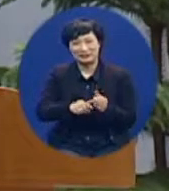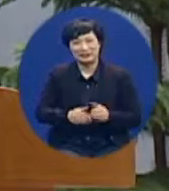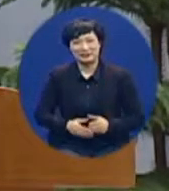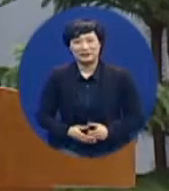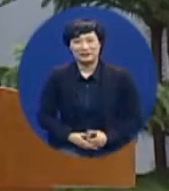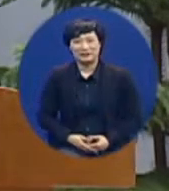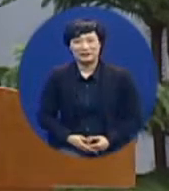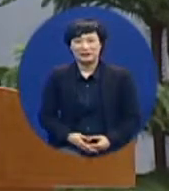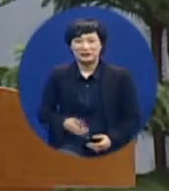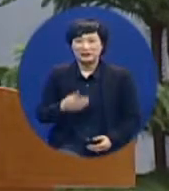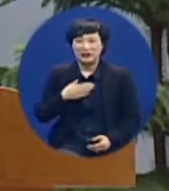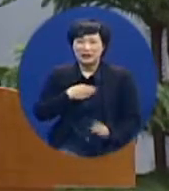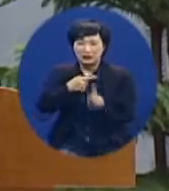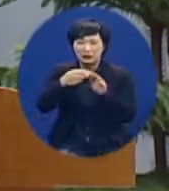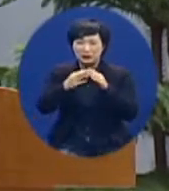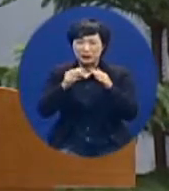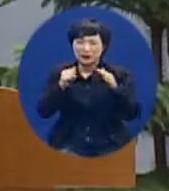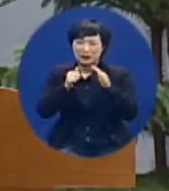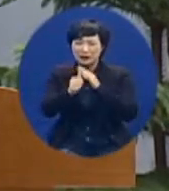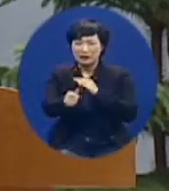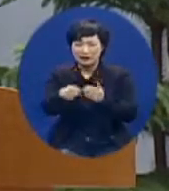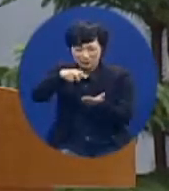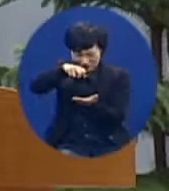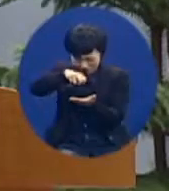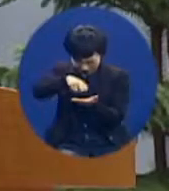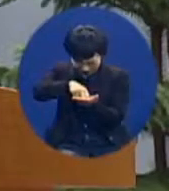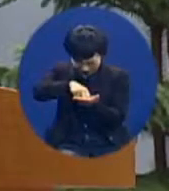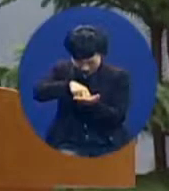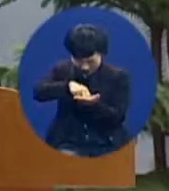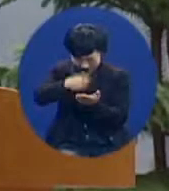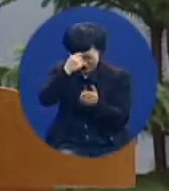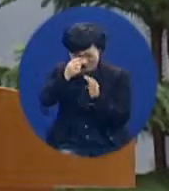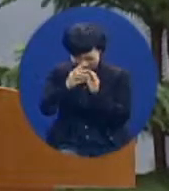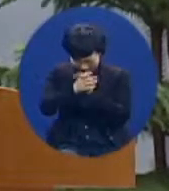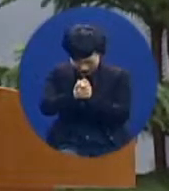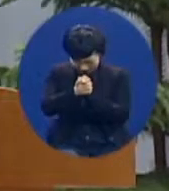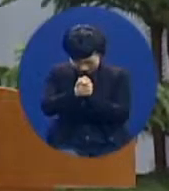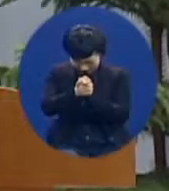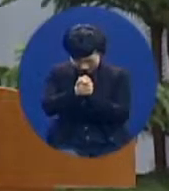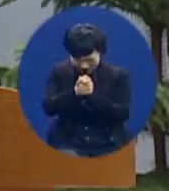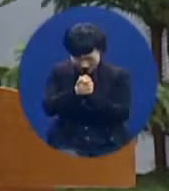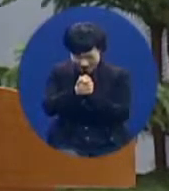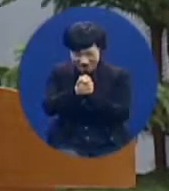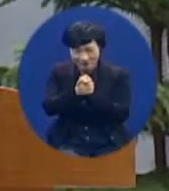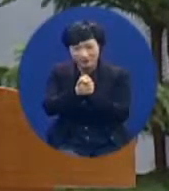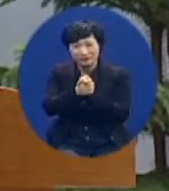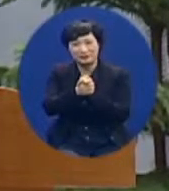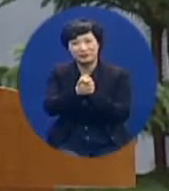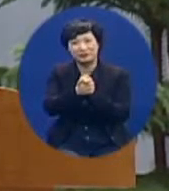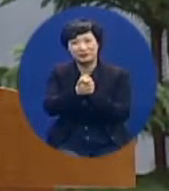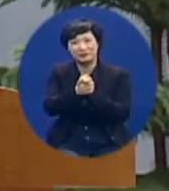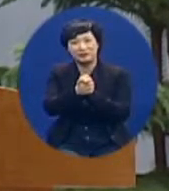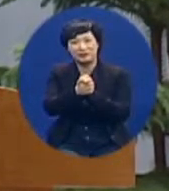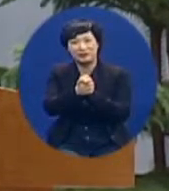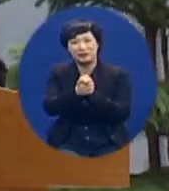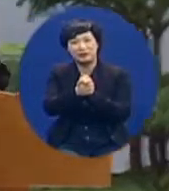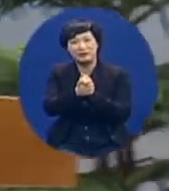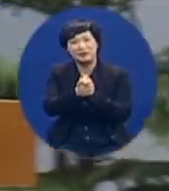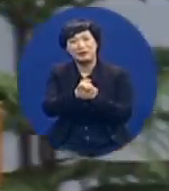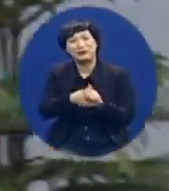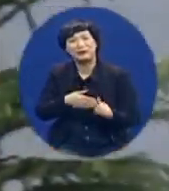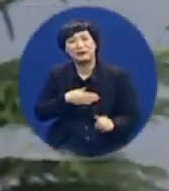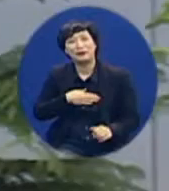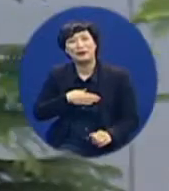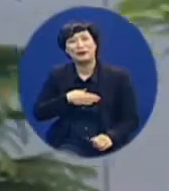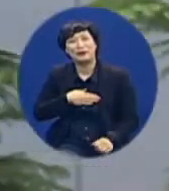when I knelt down to pray in the church, I thought, how did I receive such a blessing that